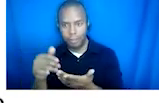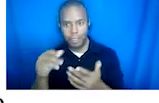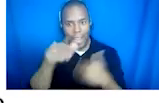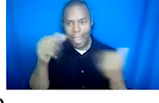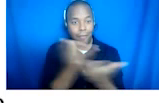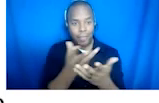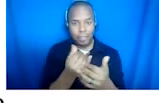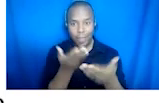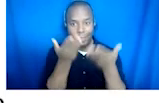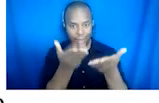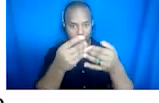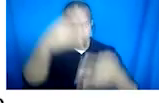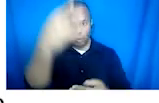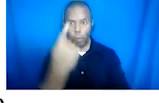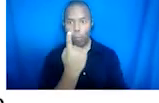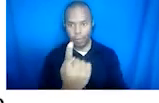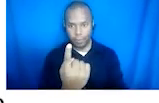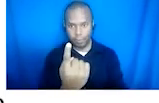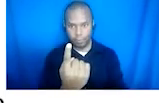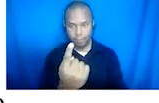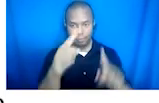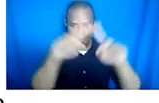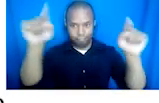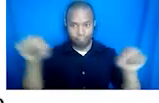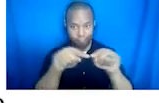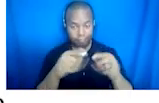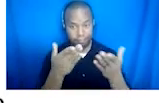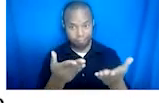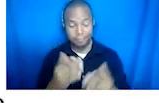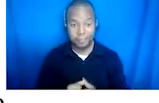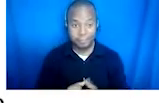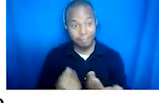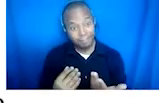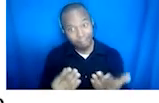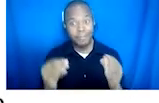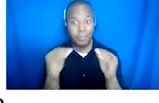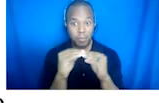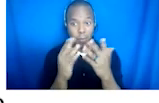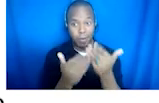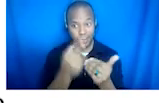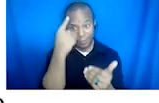on one dashboard. That makes it easier for students.